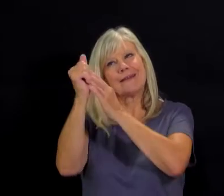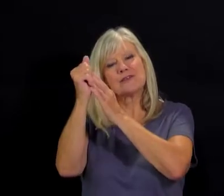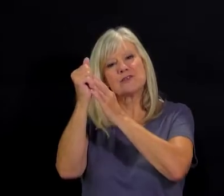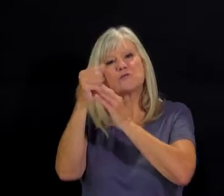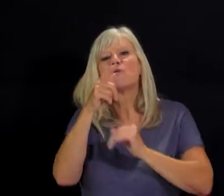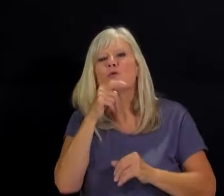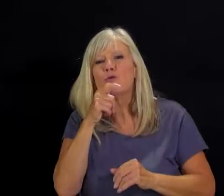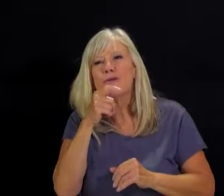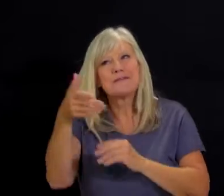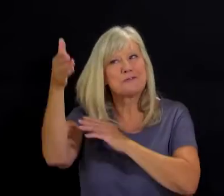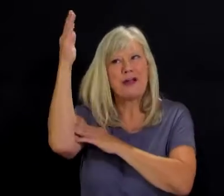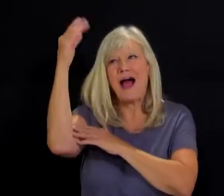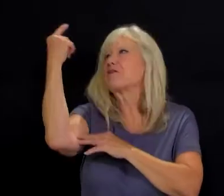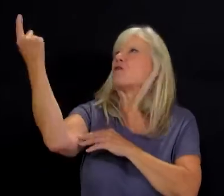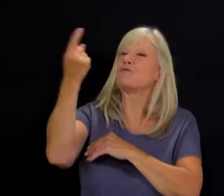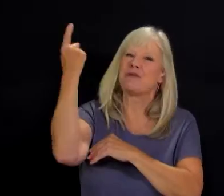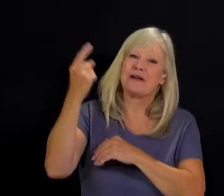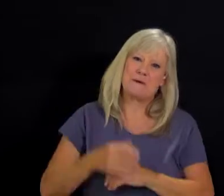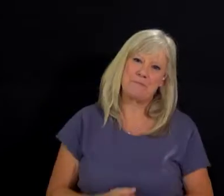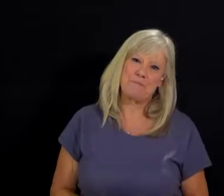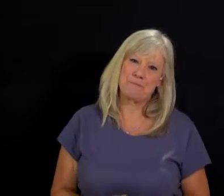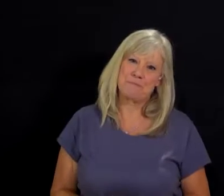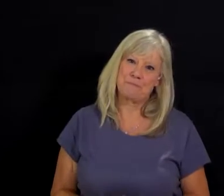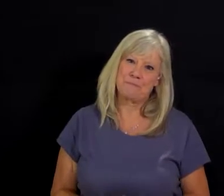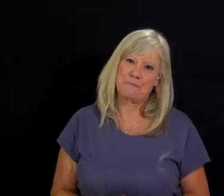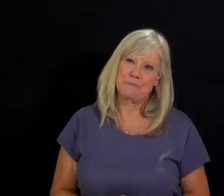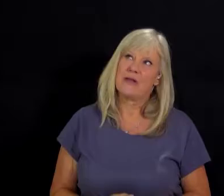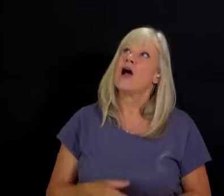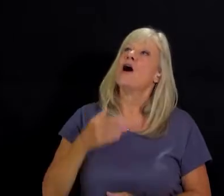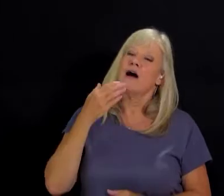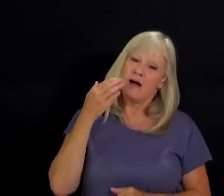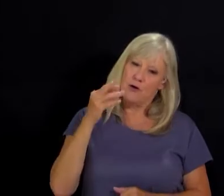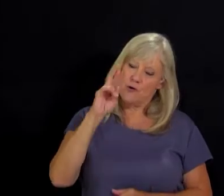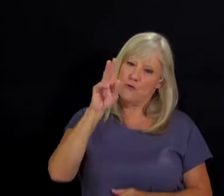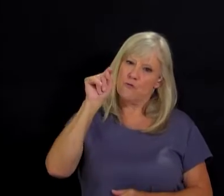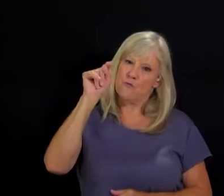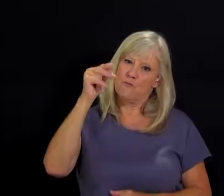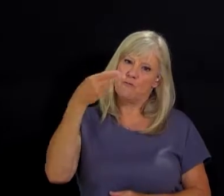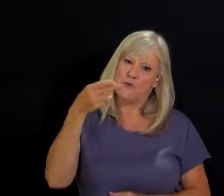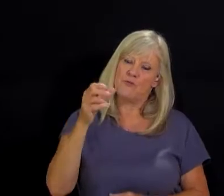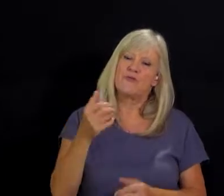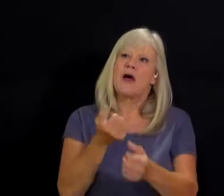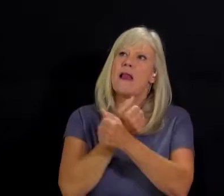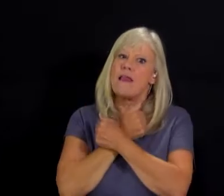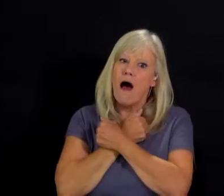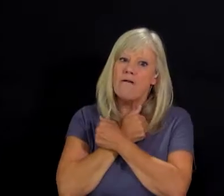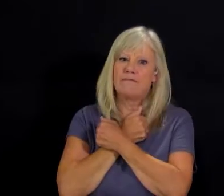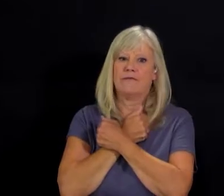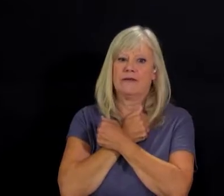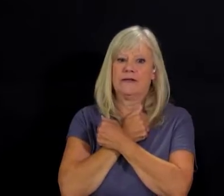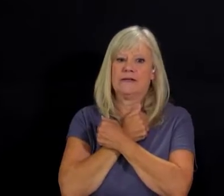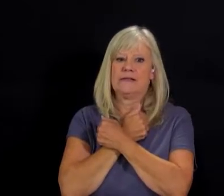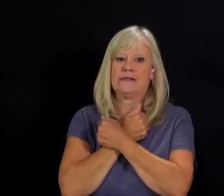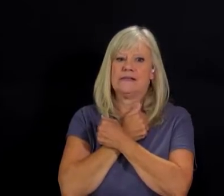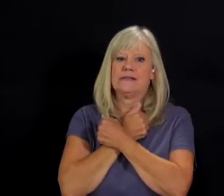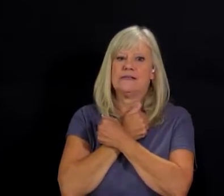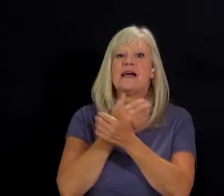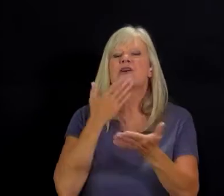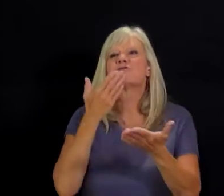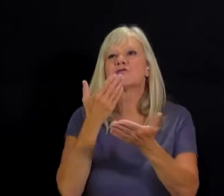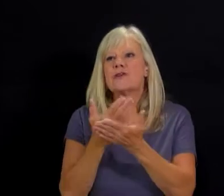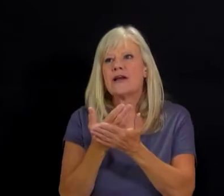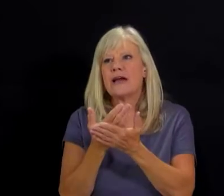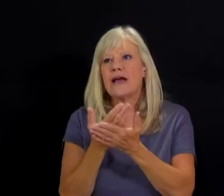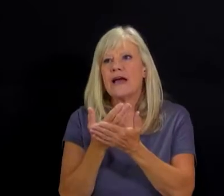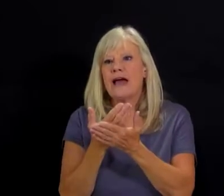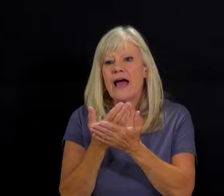alone. Appropriately, her outpouring of covenantal love is worthy of wondering attendance and